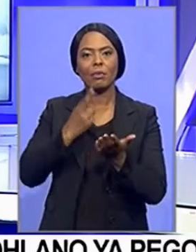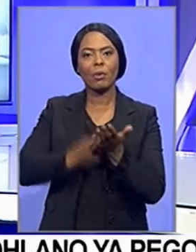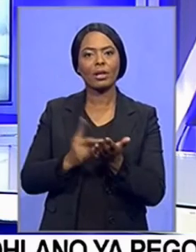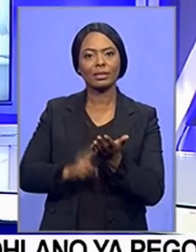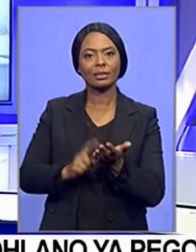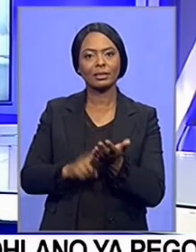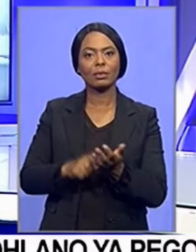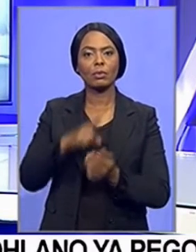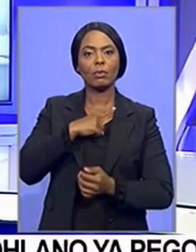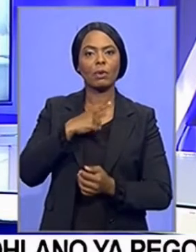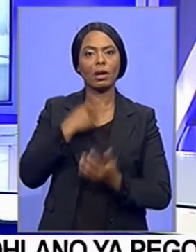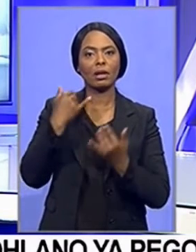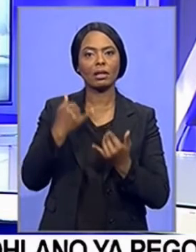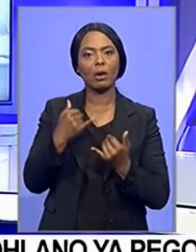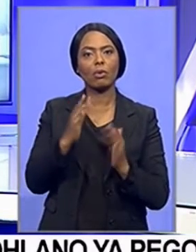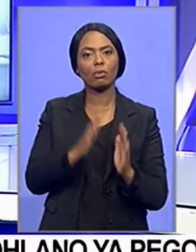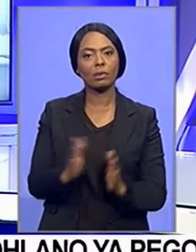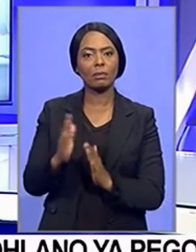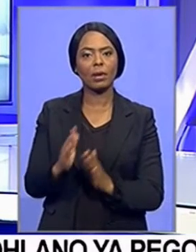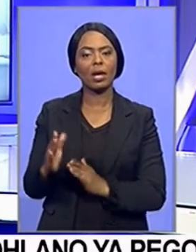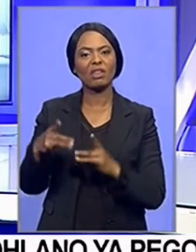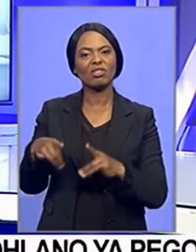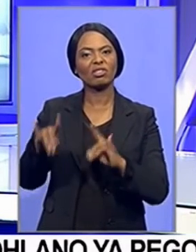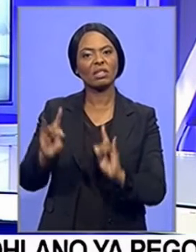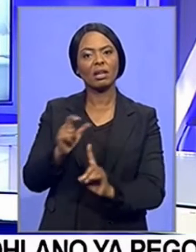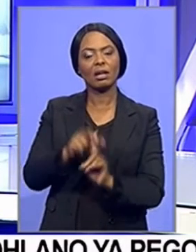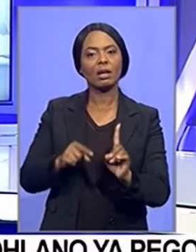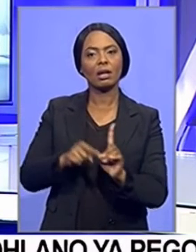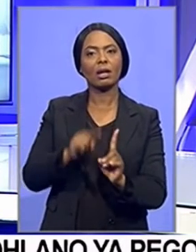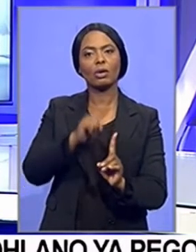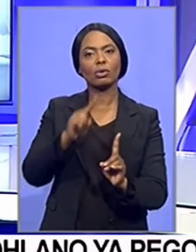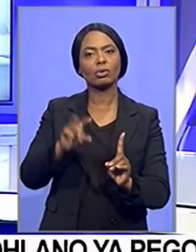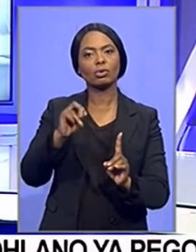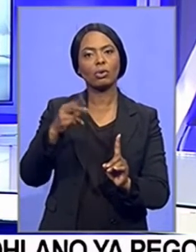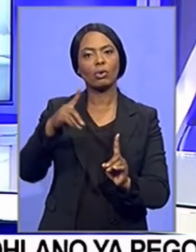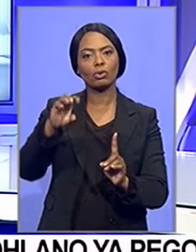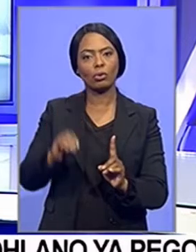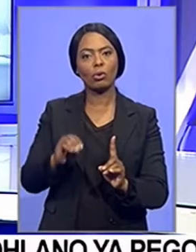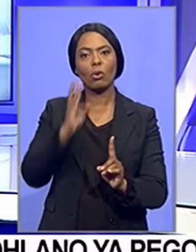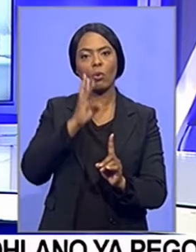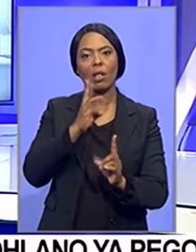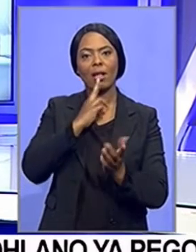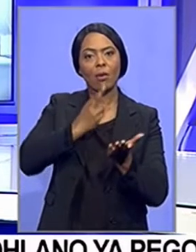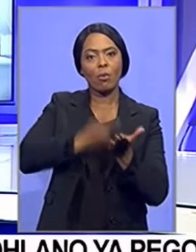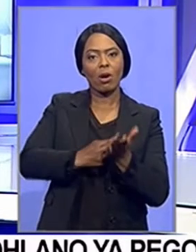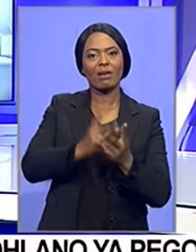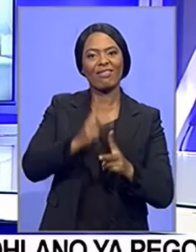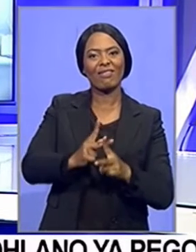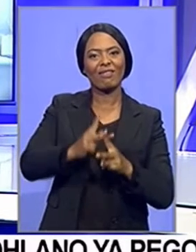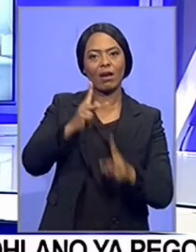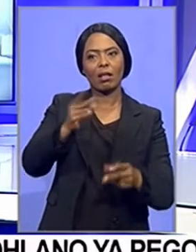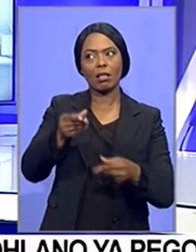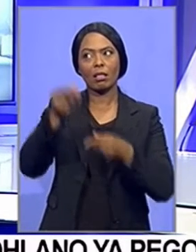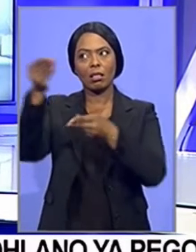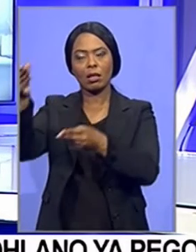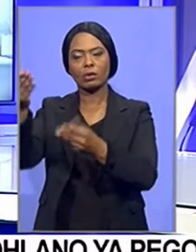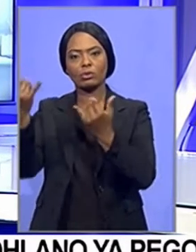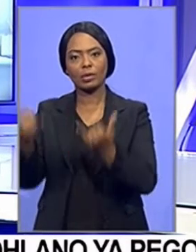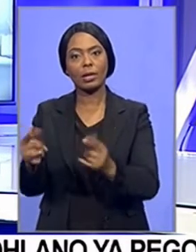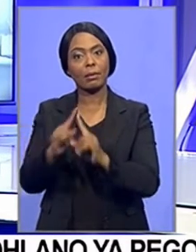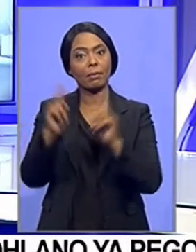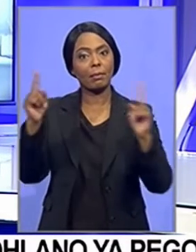go bo go rulagantse gore modulasetulo wa khomisene Moahlodi Raymond Zondo o tla neela moporesidente Ramaphosa pego yeo ya mafelelo le gono